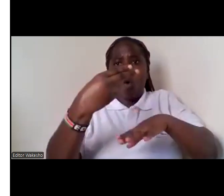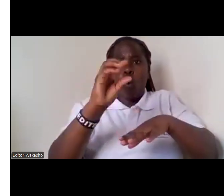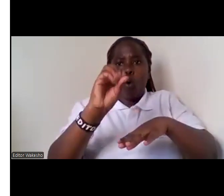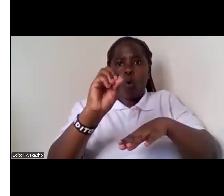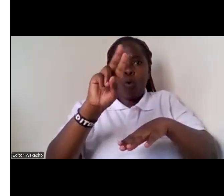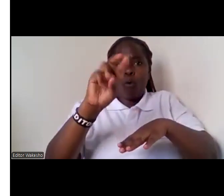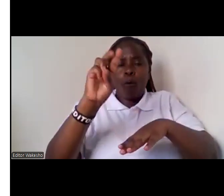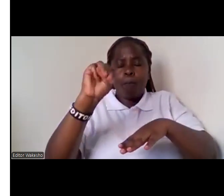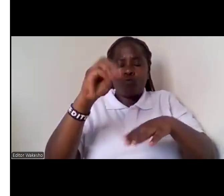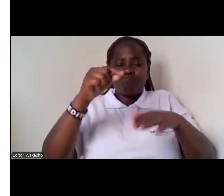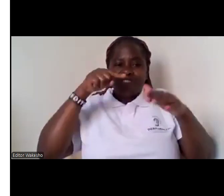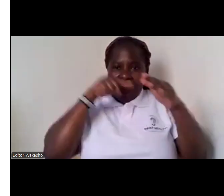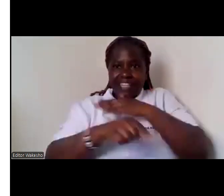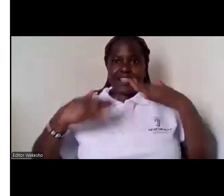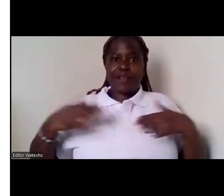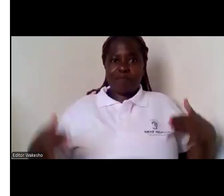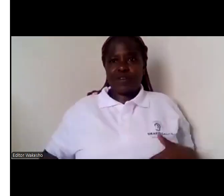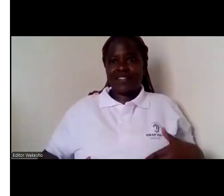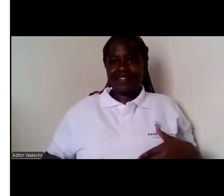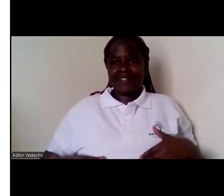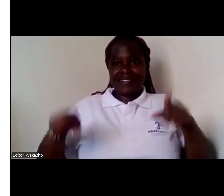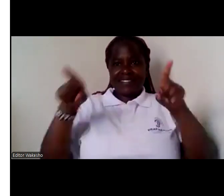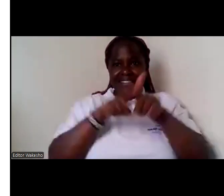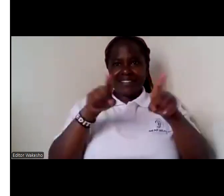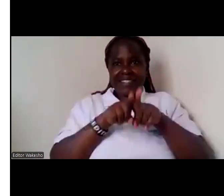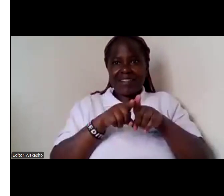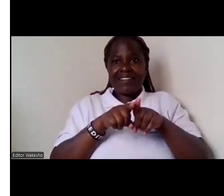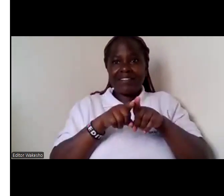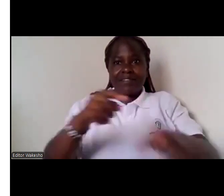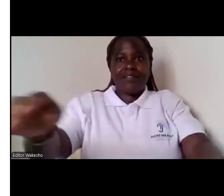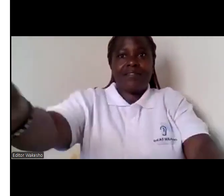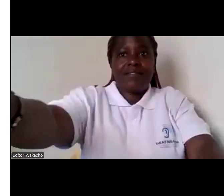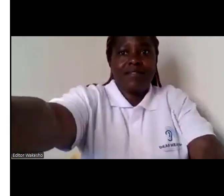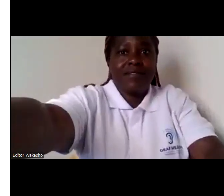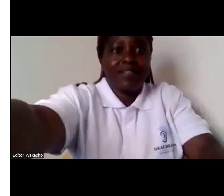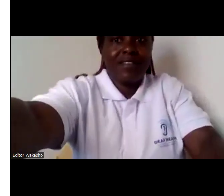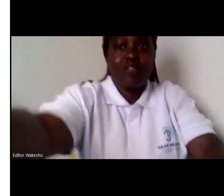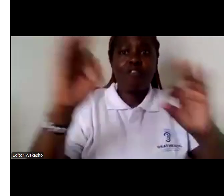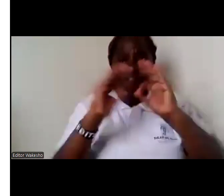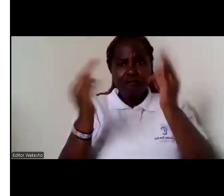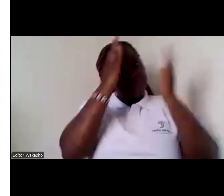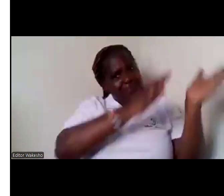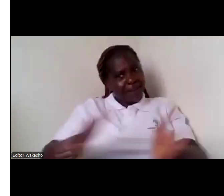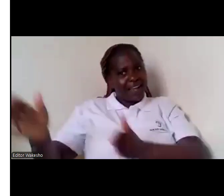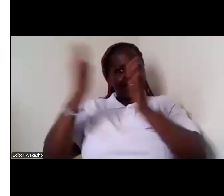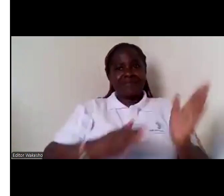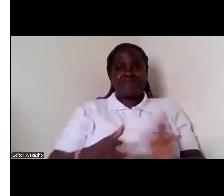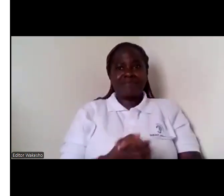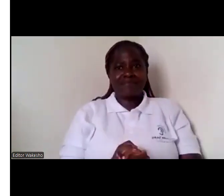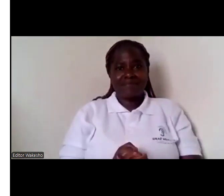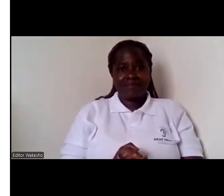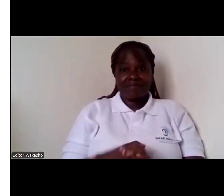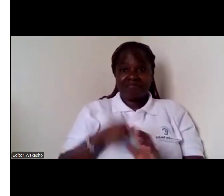and usually has less side effects than the oral pill. It also has the advantage of that you can buy it over the